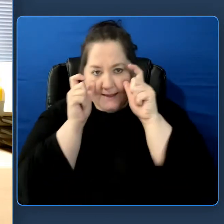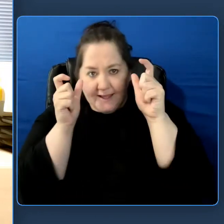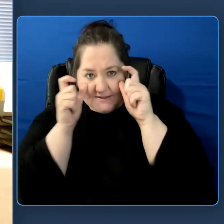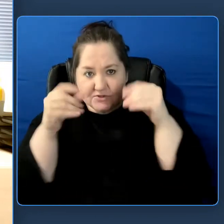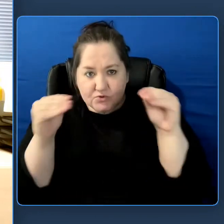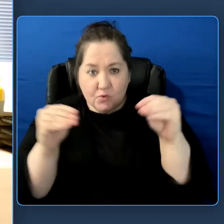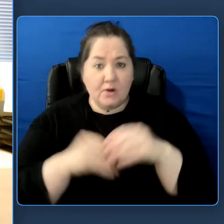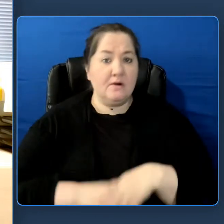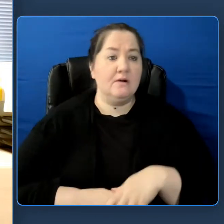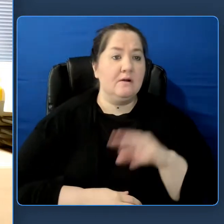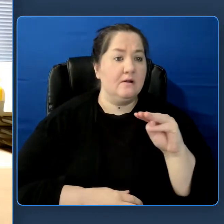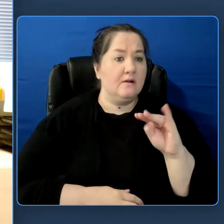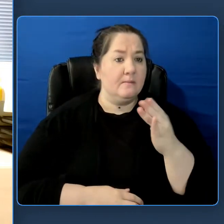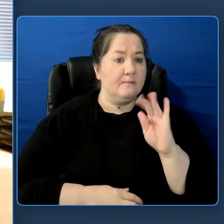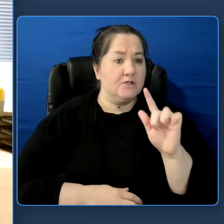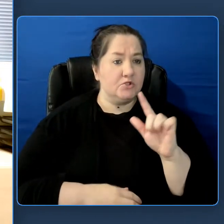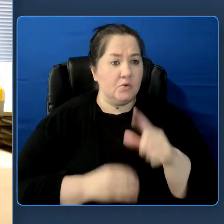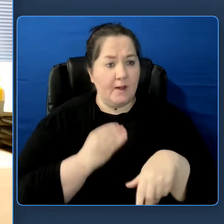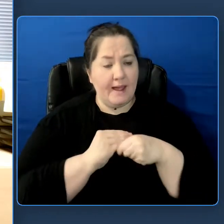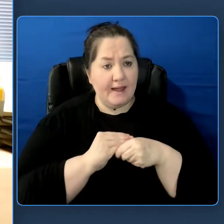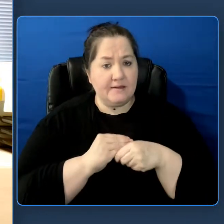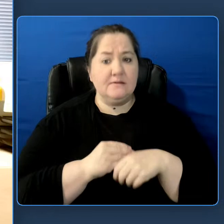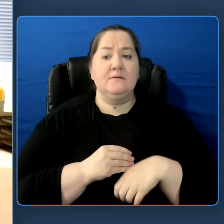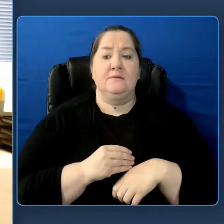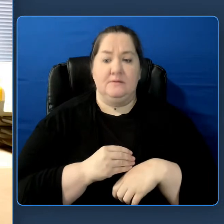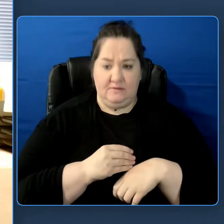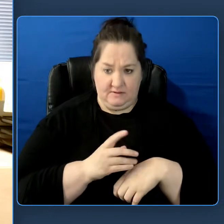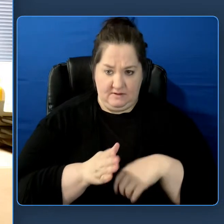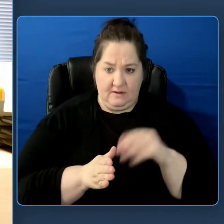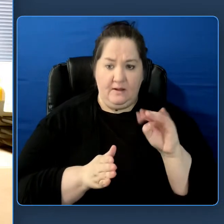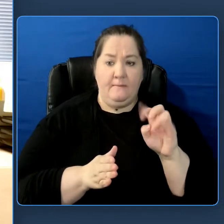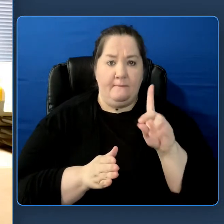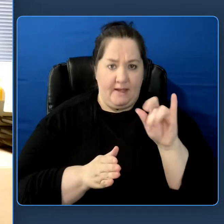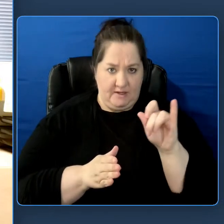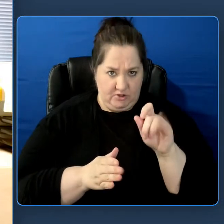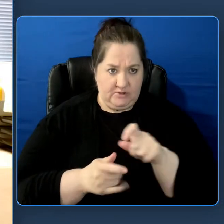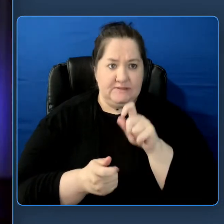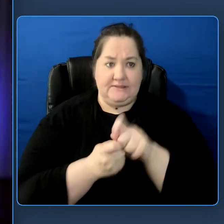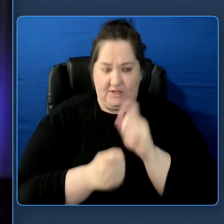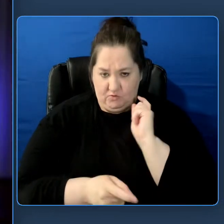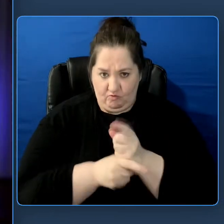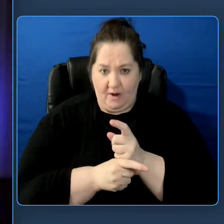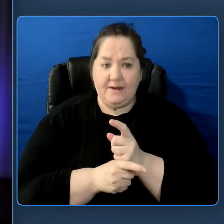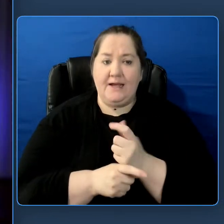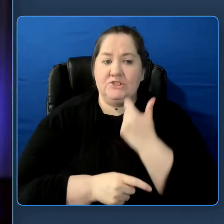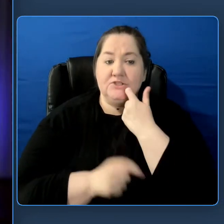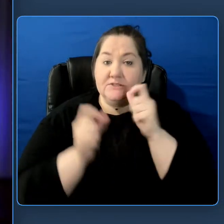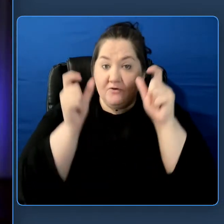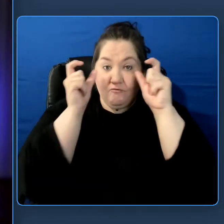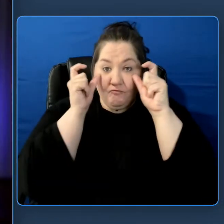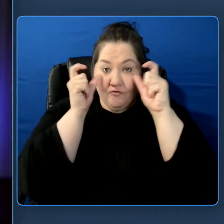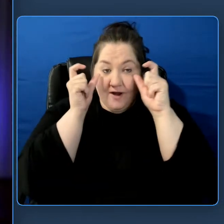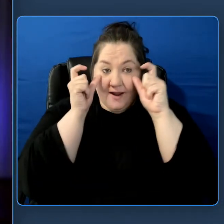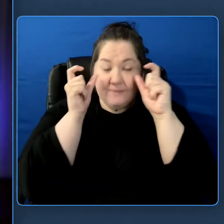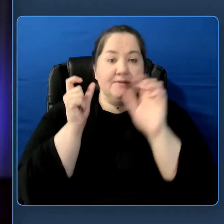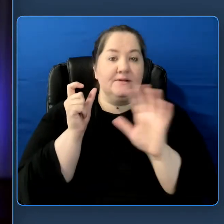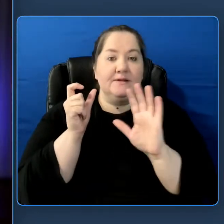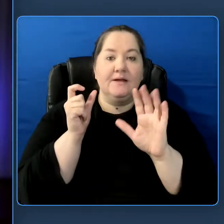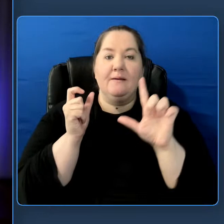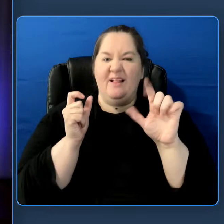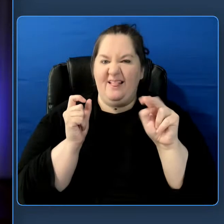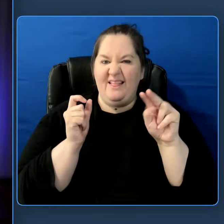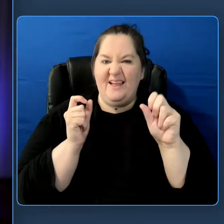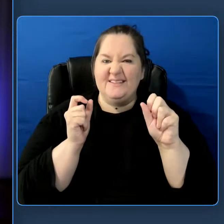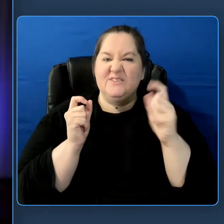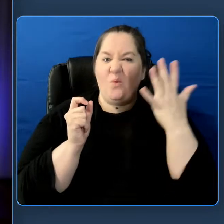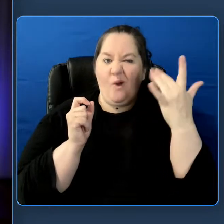Mitchell, you had something to add? Yeah, sure. Mandy, you are exactly right. And I just bought a new set of, not frames, but lenses because